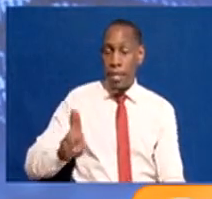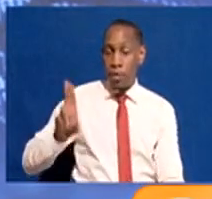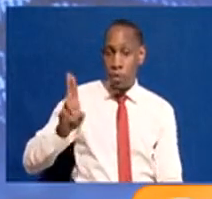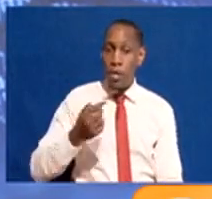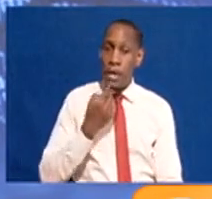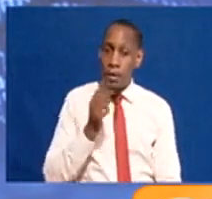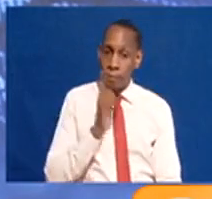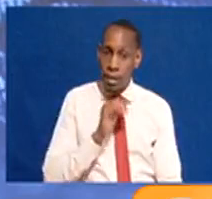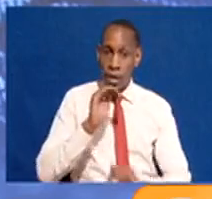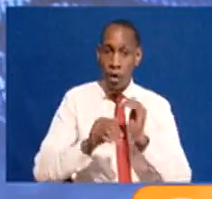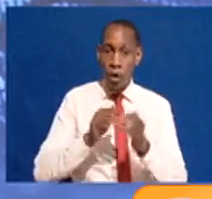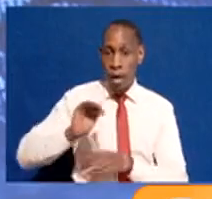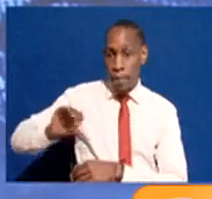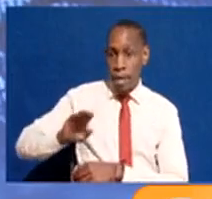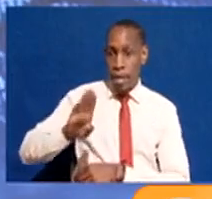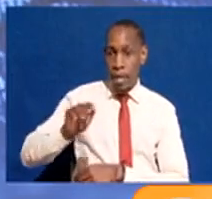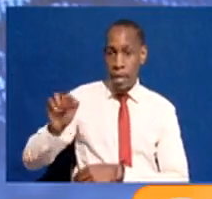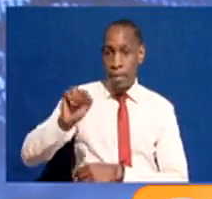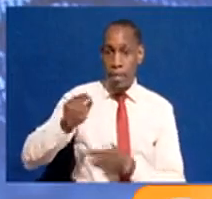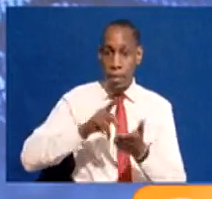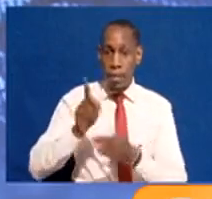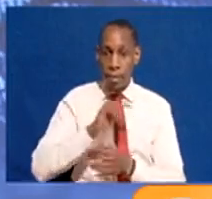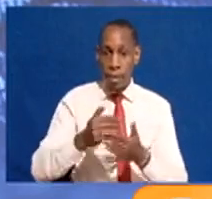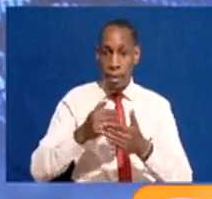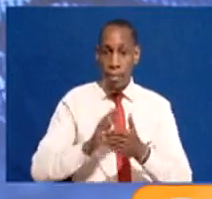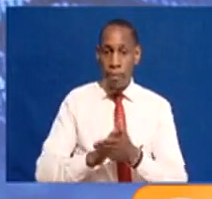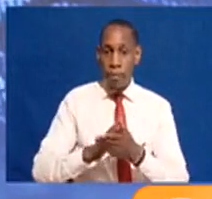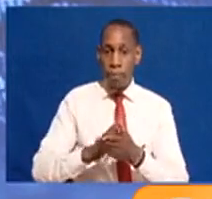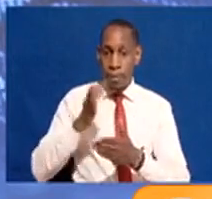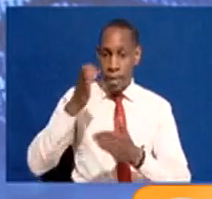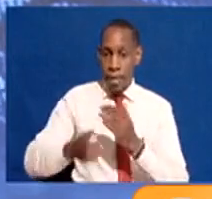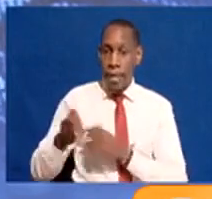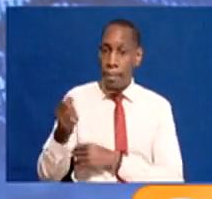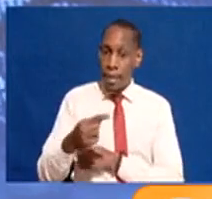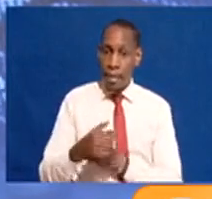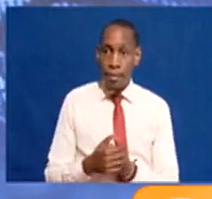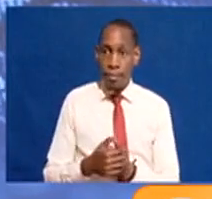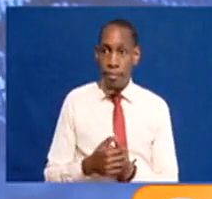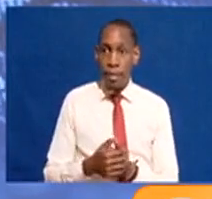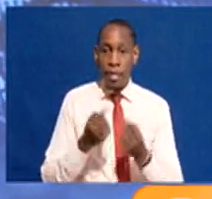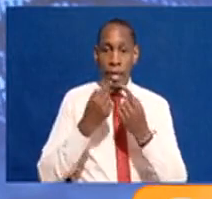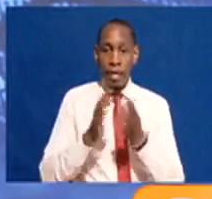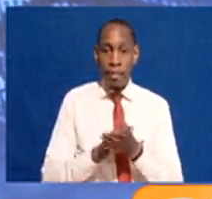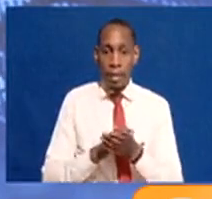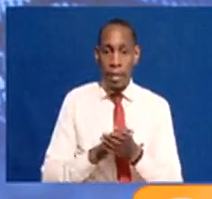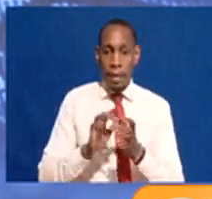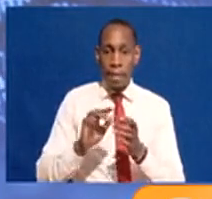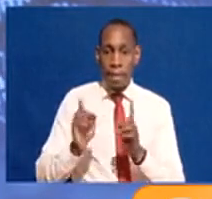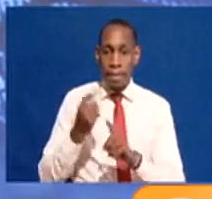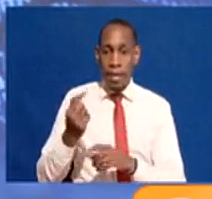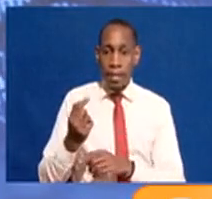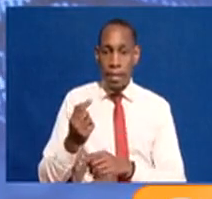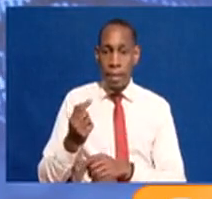Kenyatta ordered all pending bills be settled by the end of that month? Speaking during the Madaraka Day celebrations